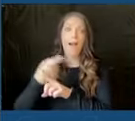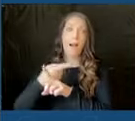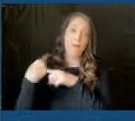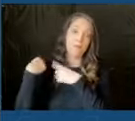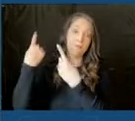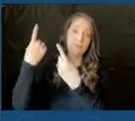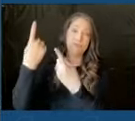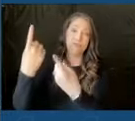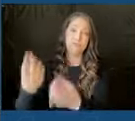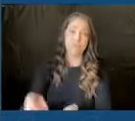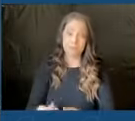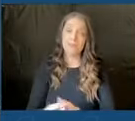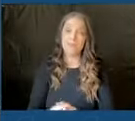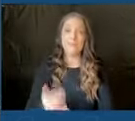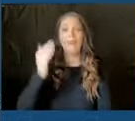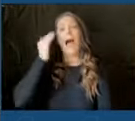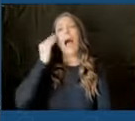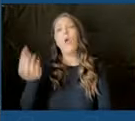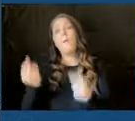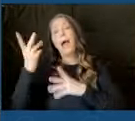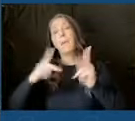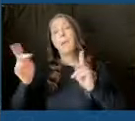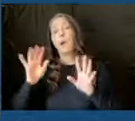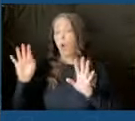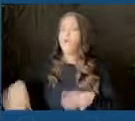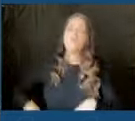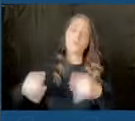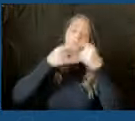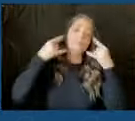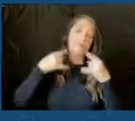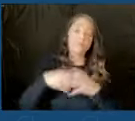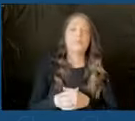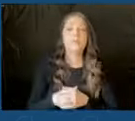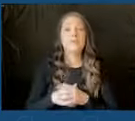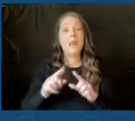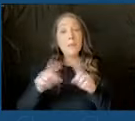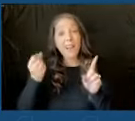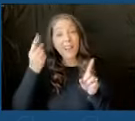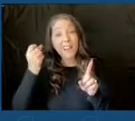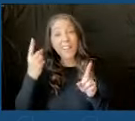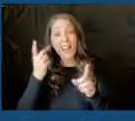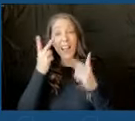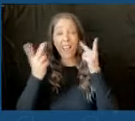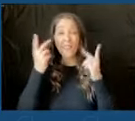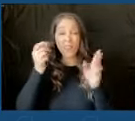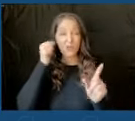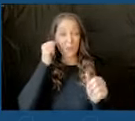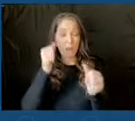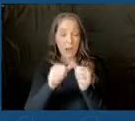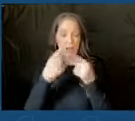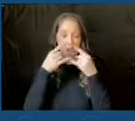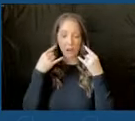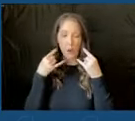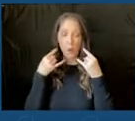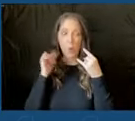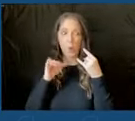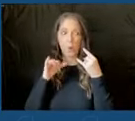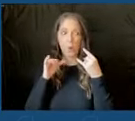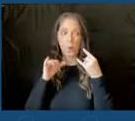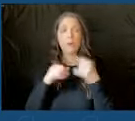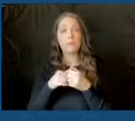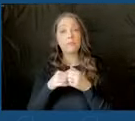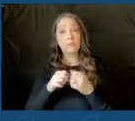know for many it became second nature, but it's always been a visible reminder that something is not normal here. And it was there for the right reason. It